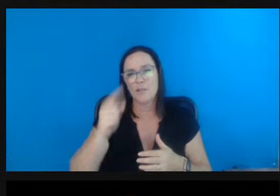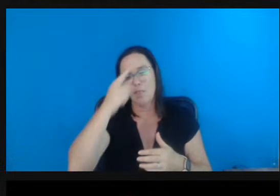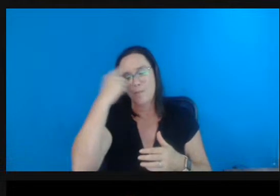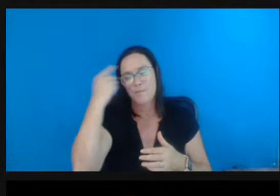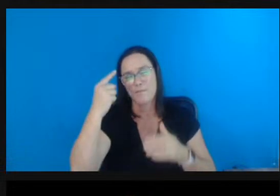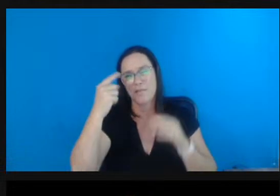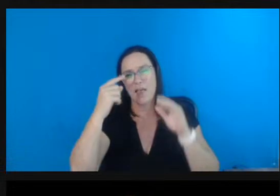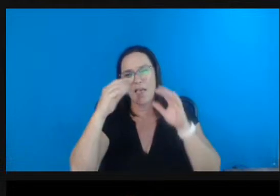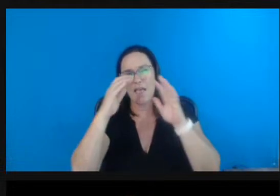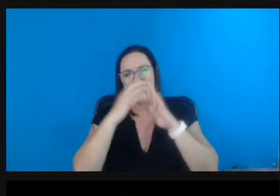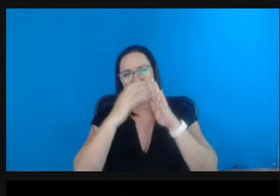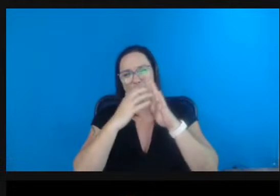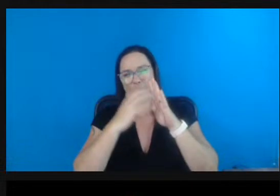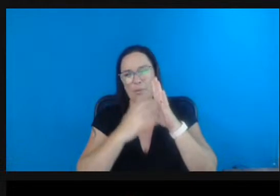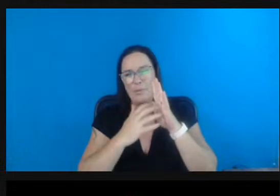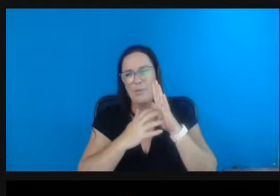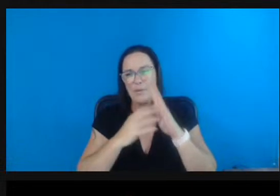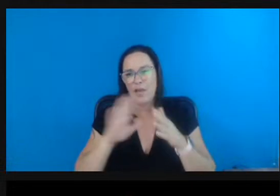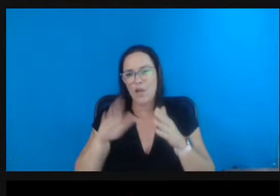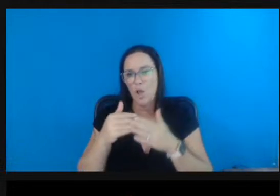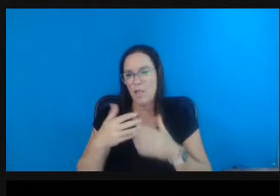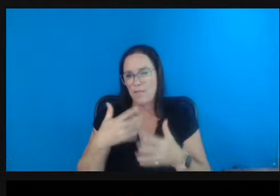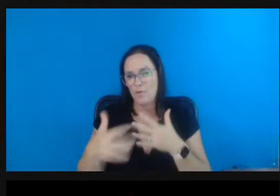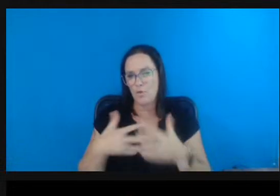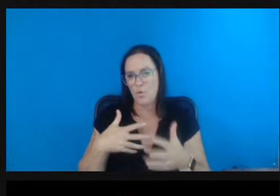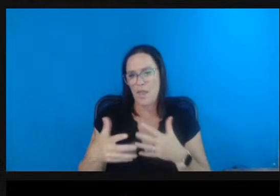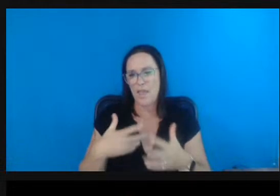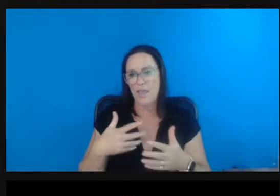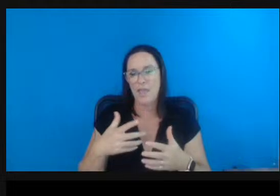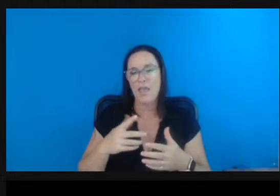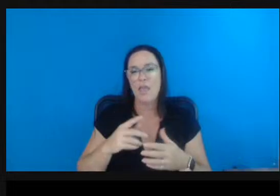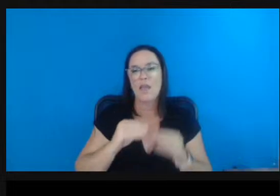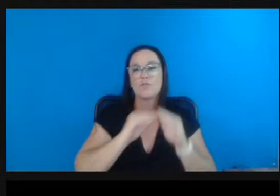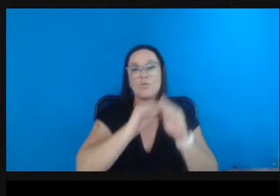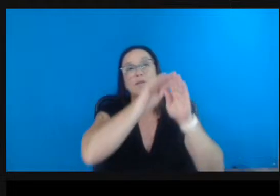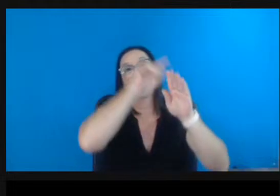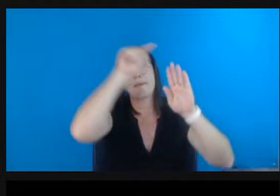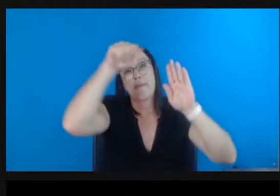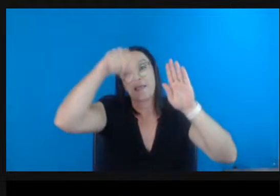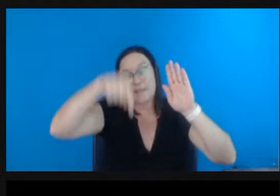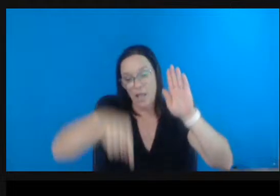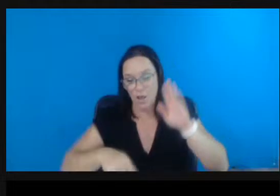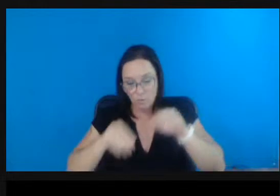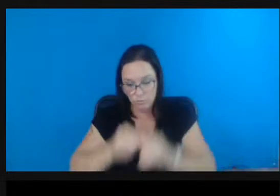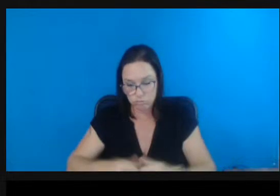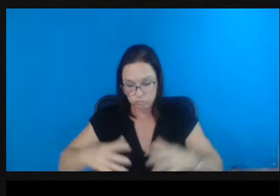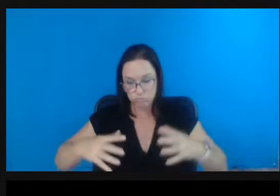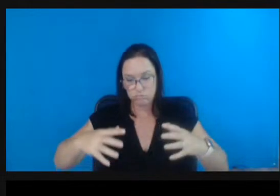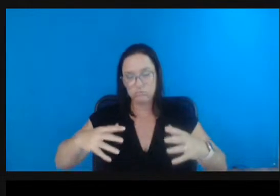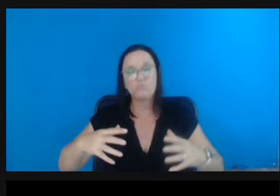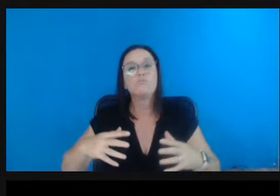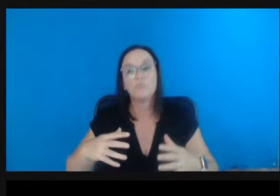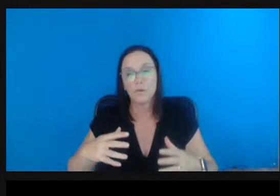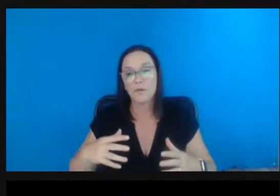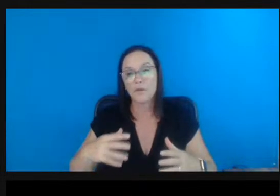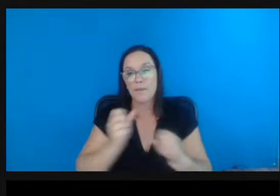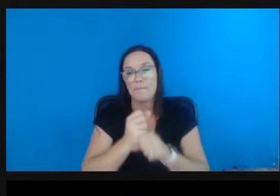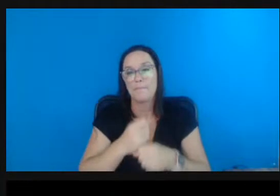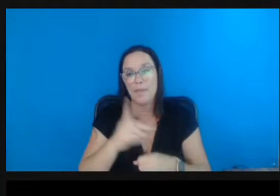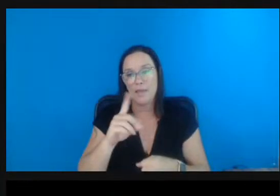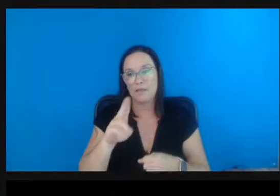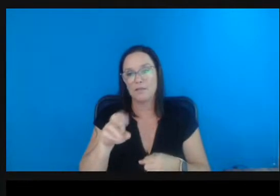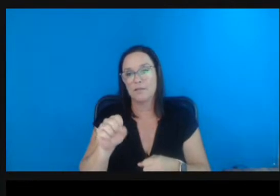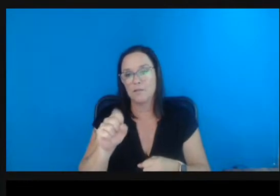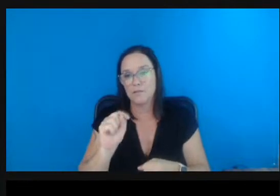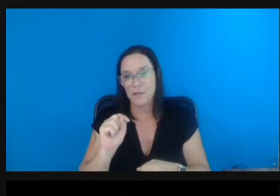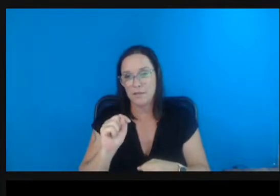sky, but back here, all this gray stuff on the ground is where the stuff is falling and hitting the cone and generating this big dust cloud. And if we look here, this